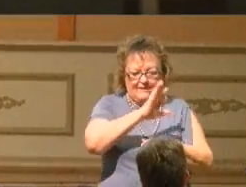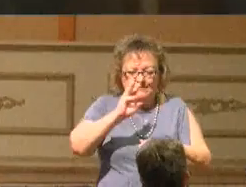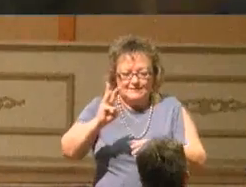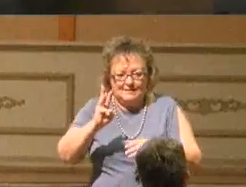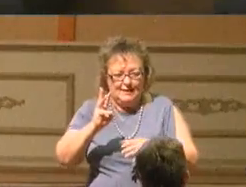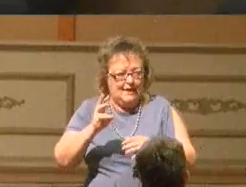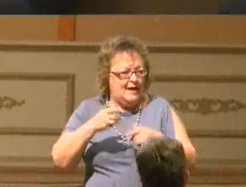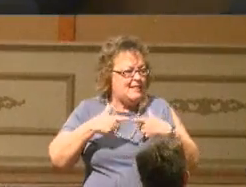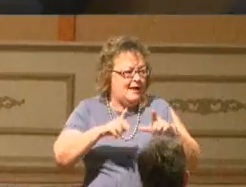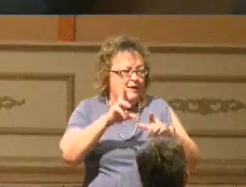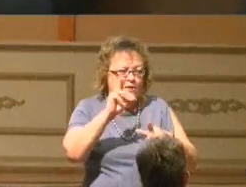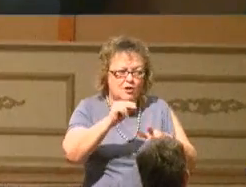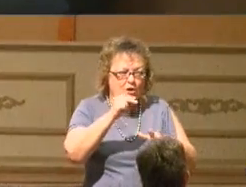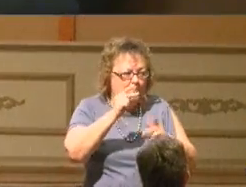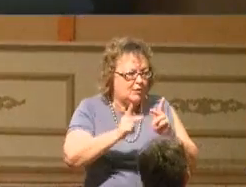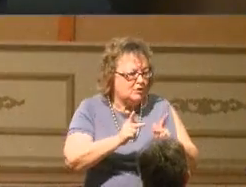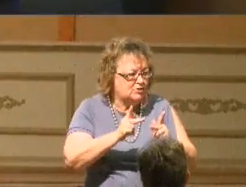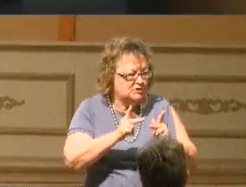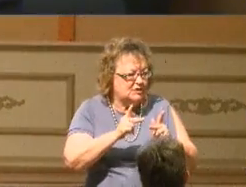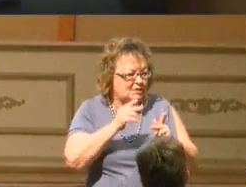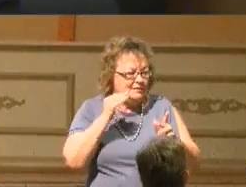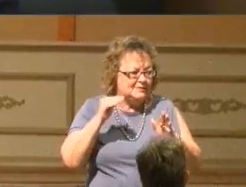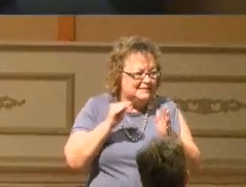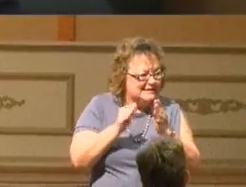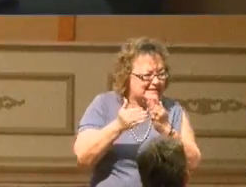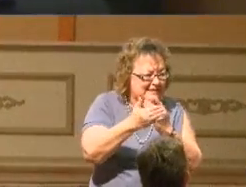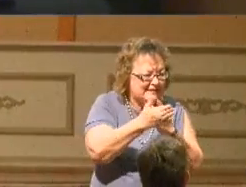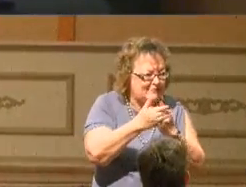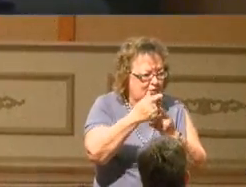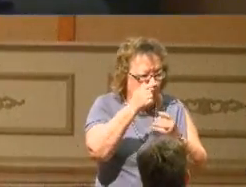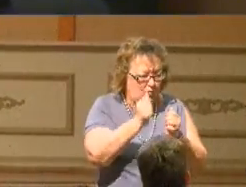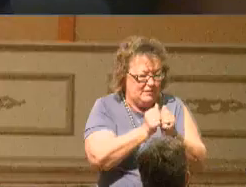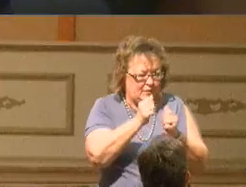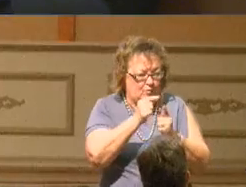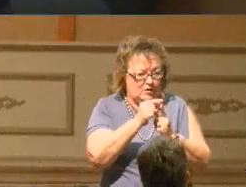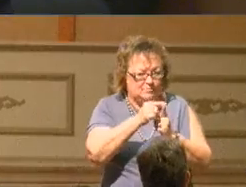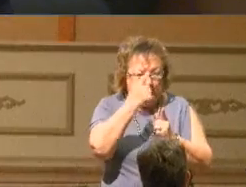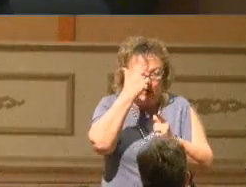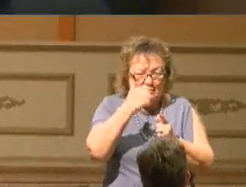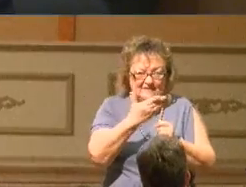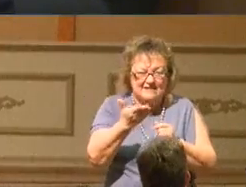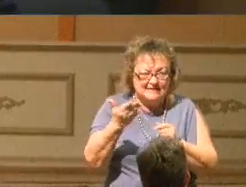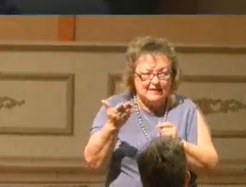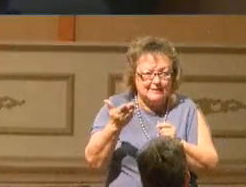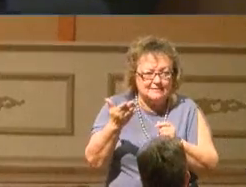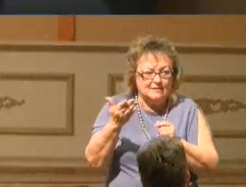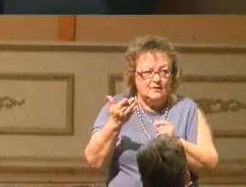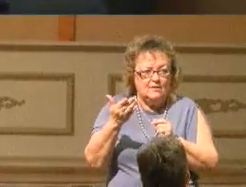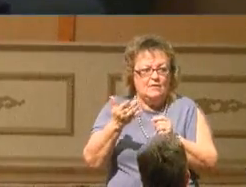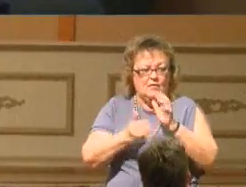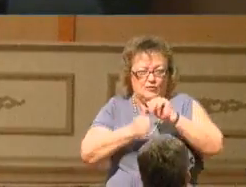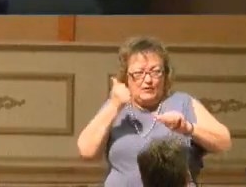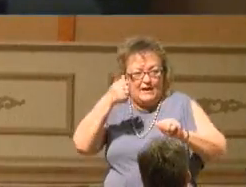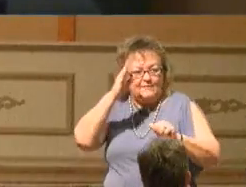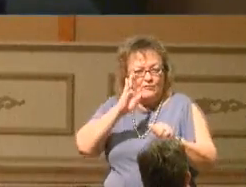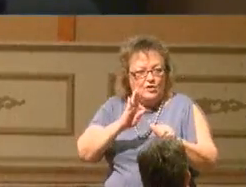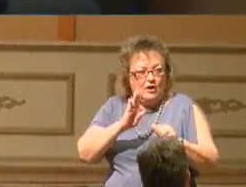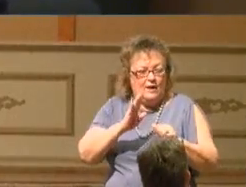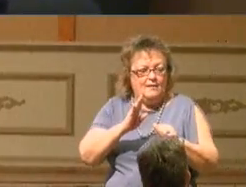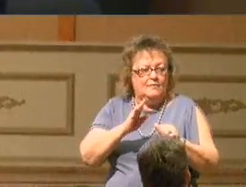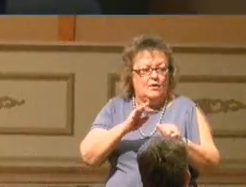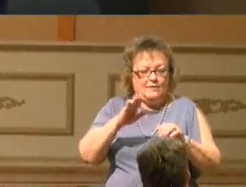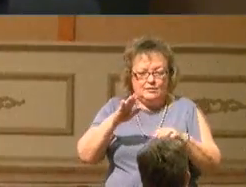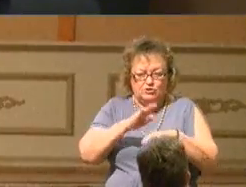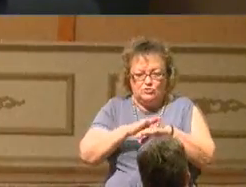man deceive you with vain words, for because of these things cometh the wrath of God upon the children of